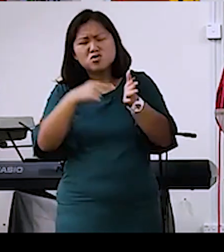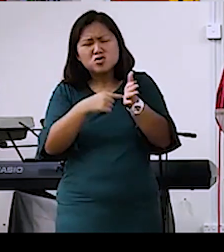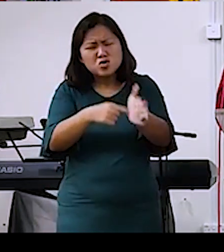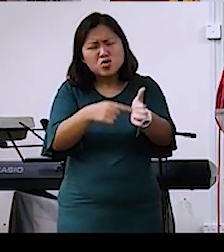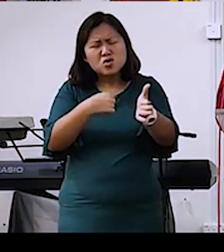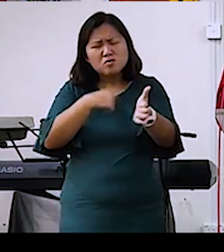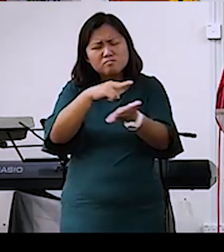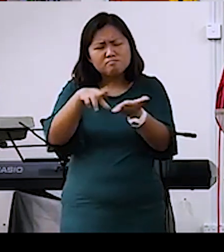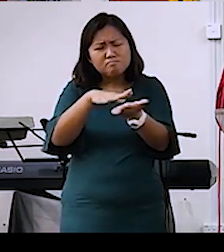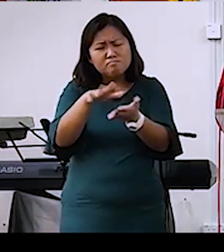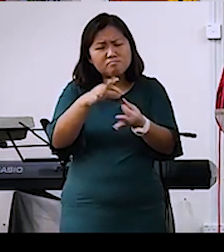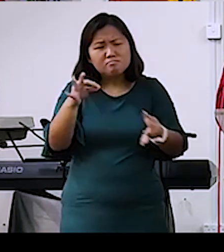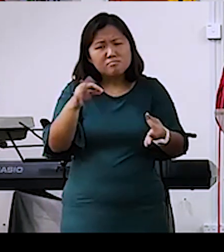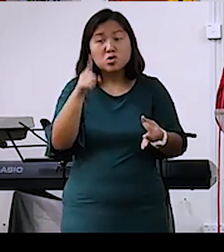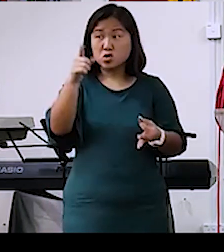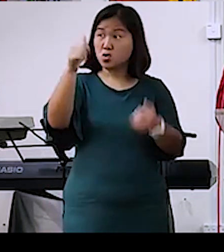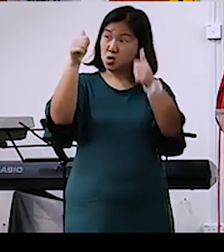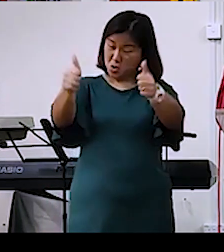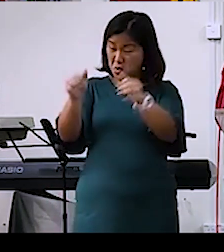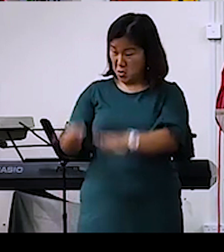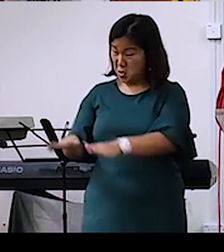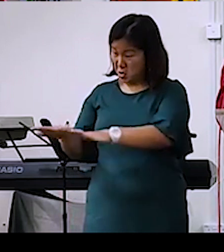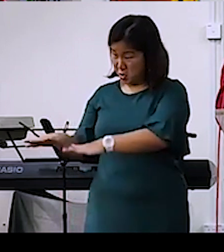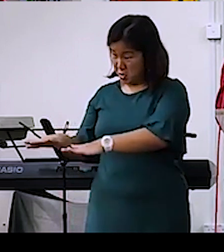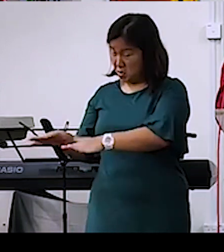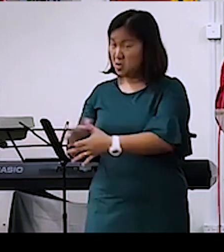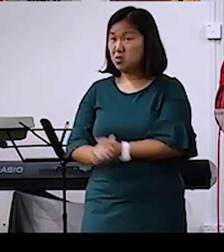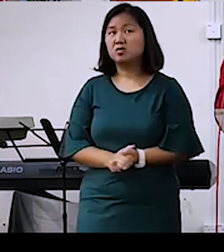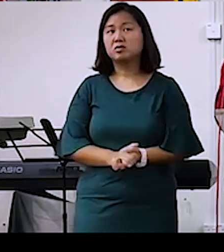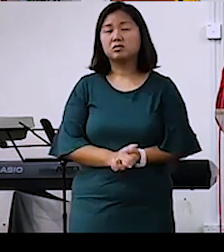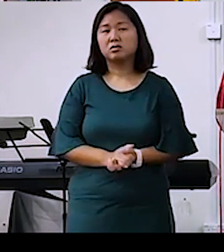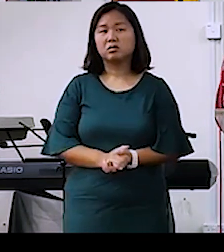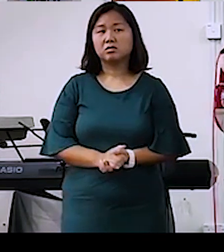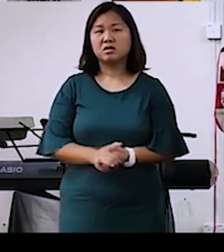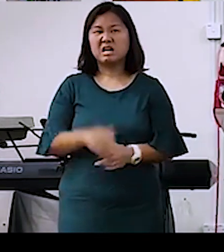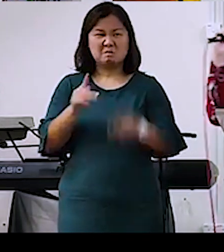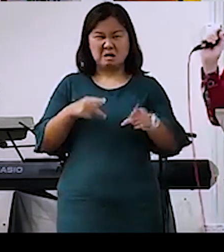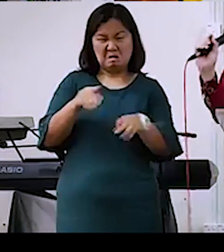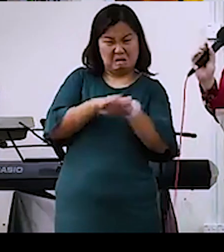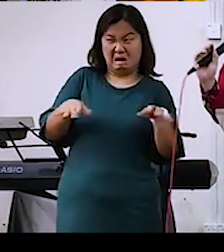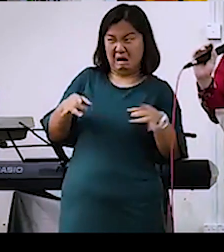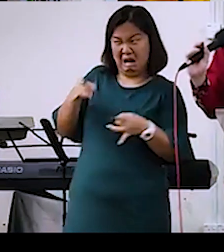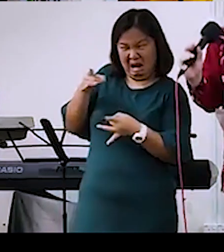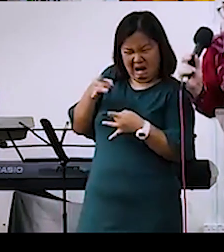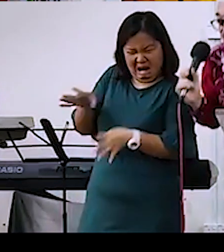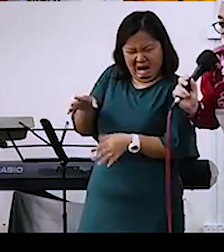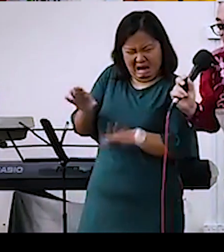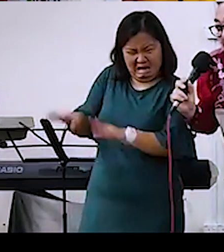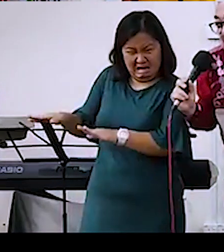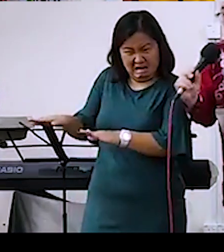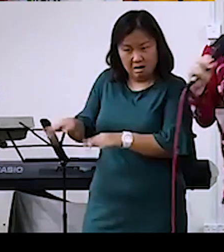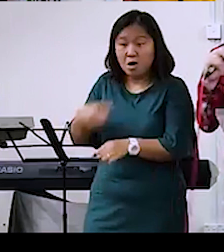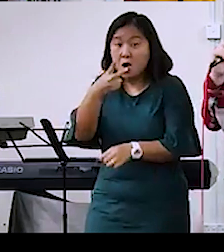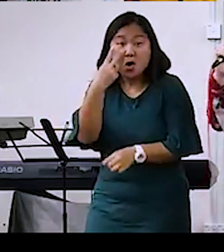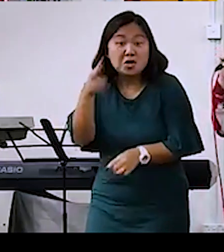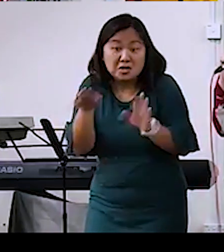use them. You're good with children. You think you're good in children for fun? People don't like children, but you see children, you go, oh, I'm so cute,